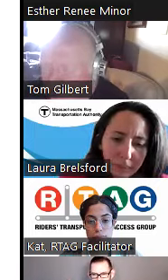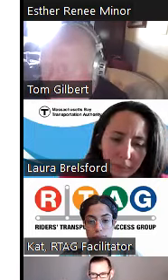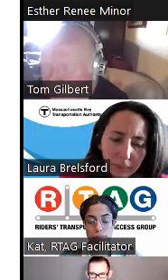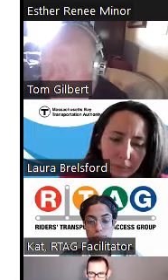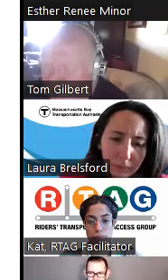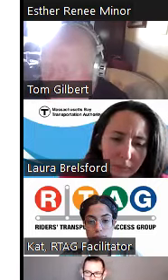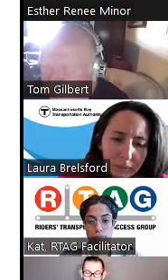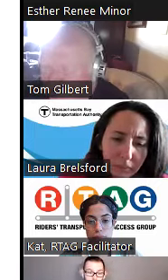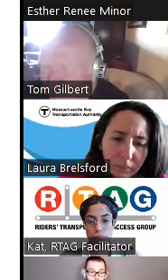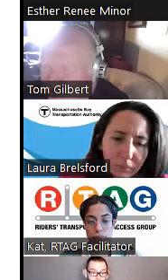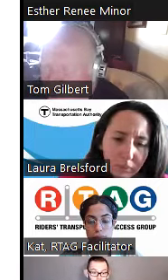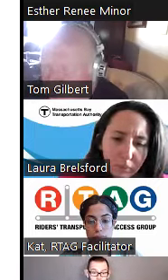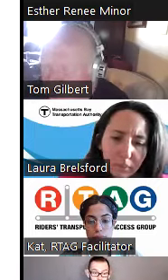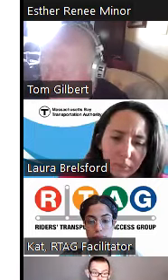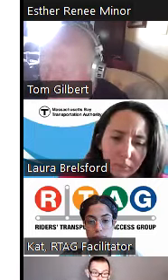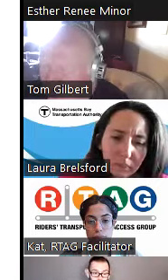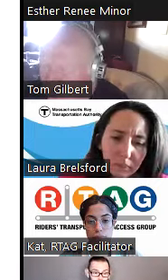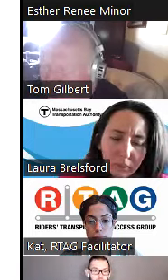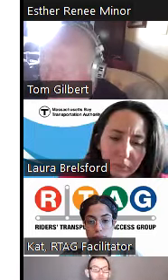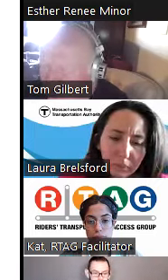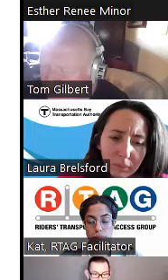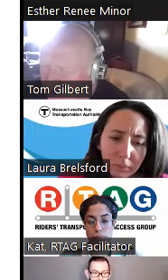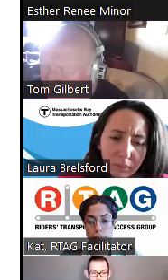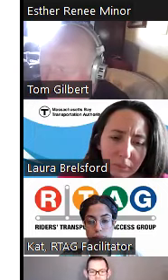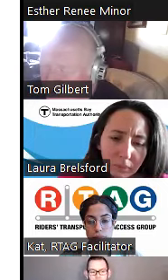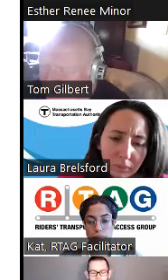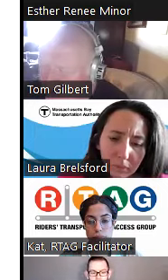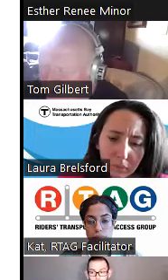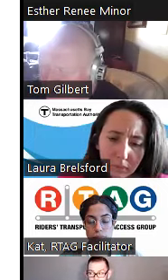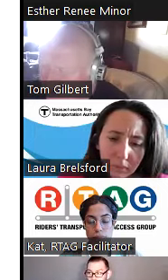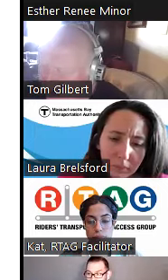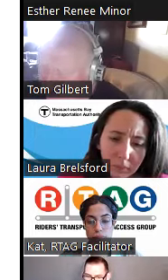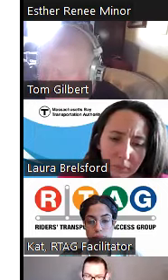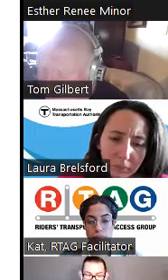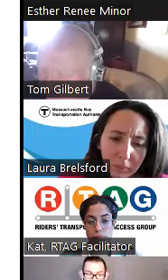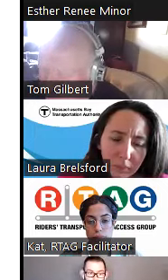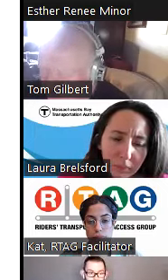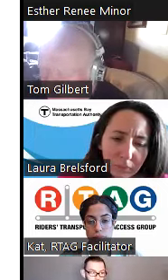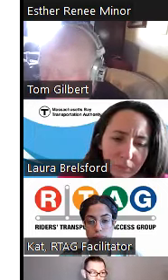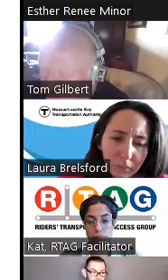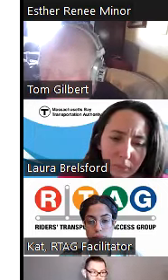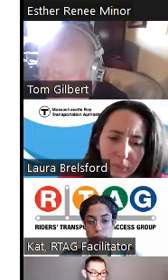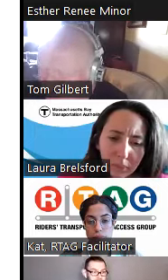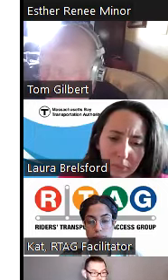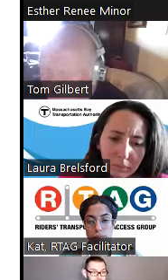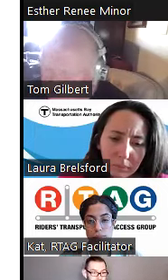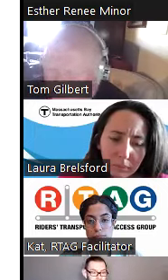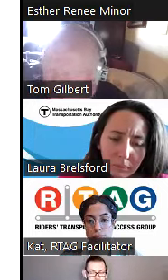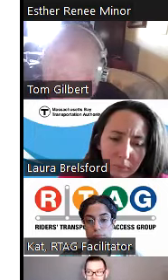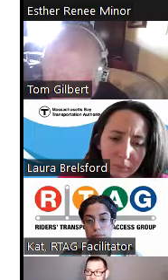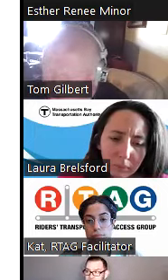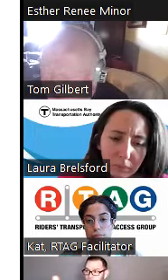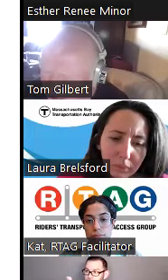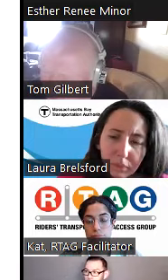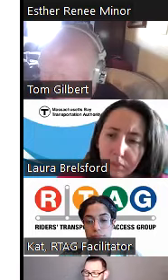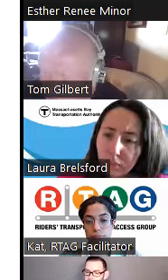and that's all we need. And then, Okay. of course, when we're on the trains, you know, that next stop departing that they have on the Orange Line now is nice. That gives the door